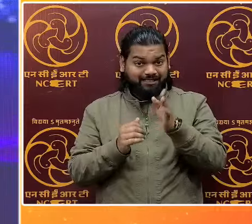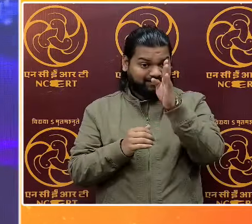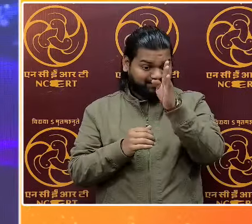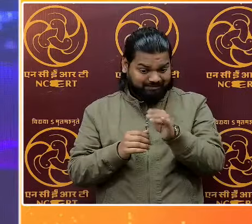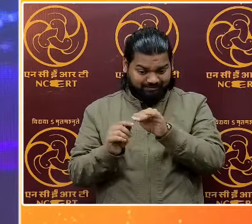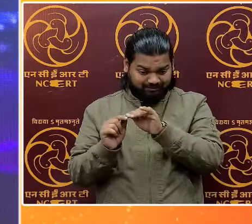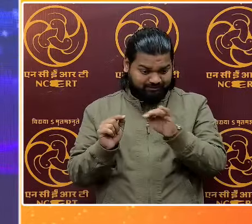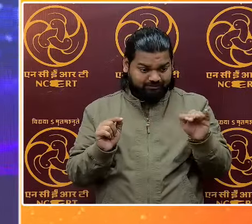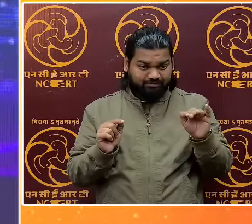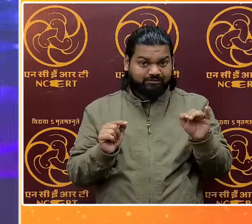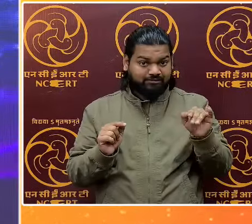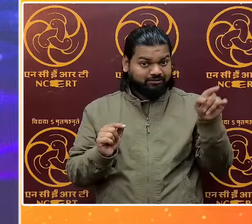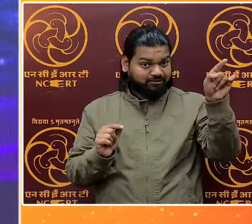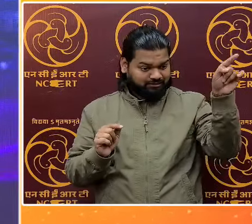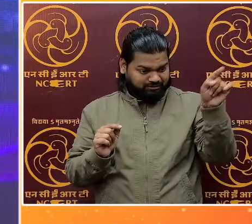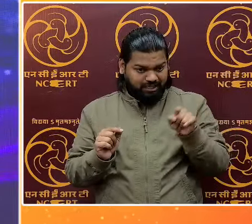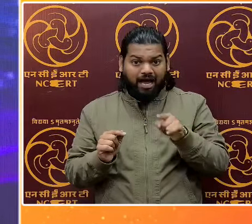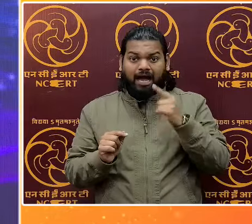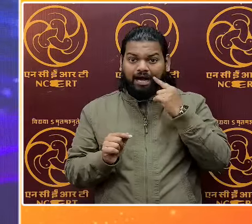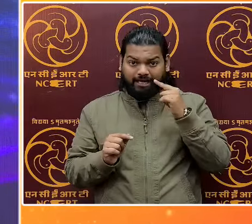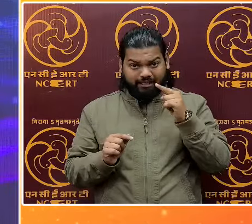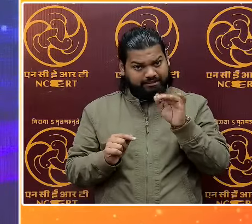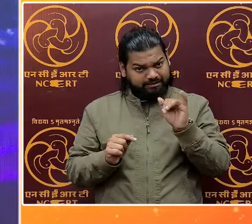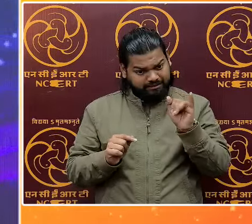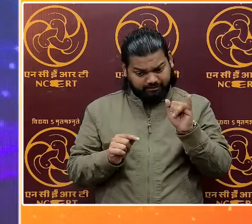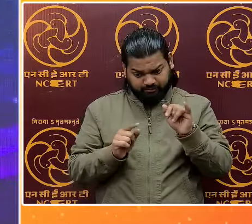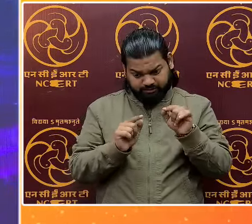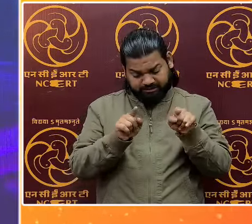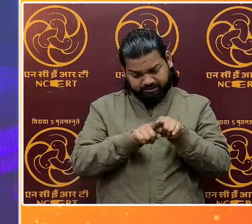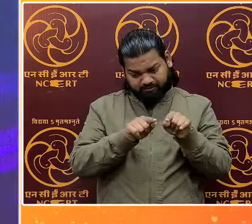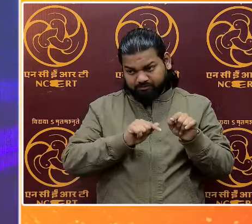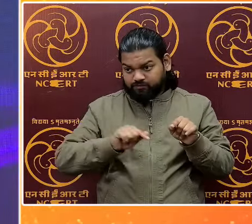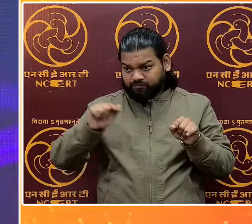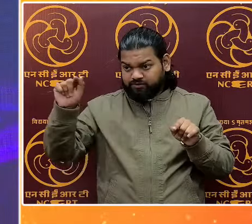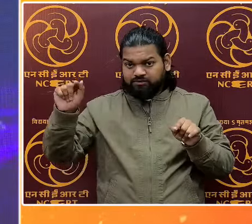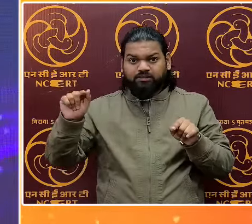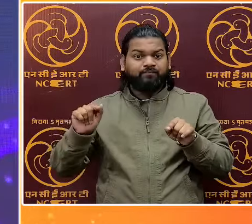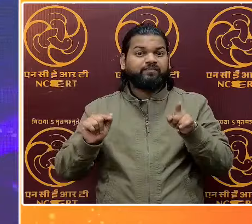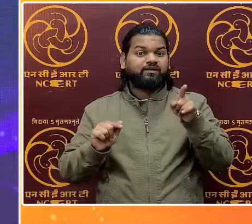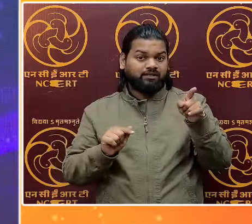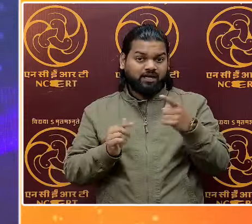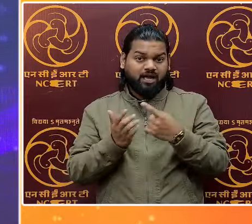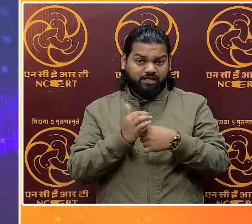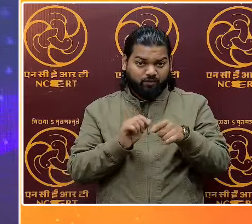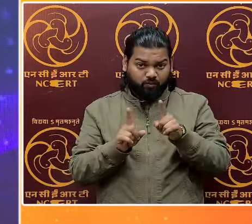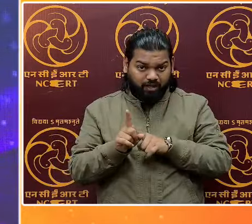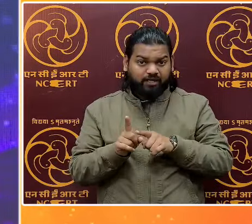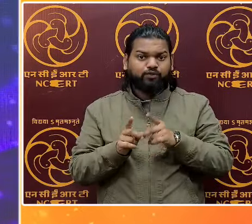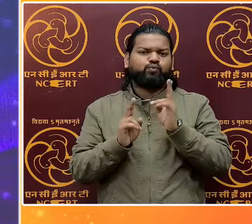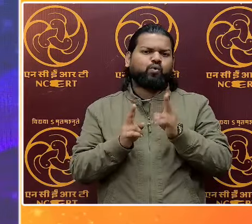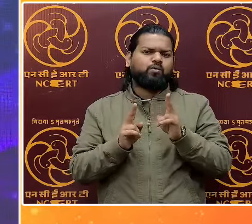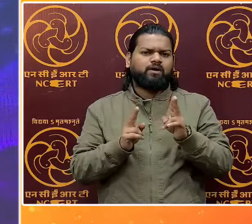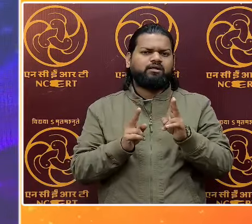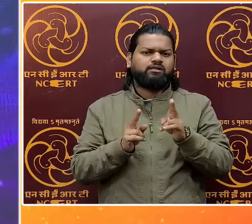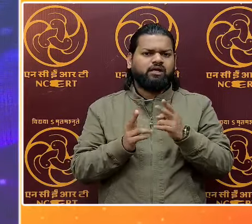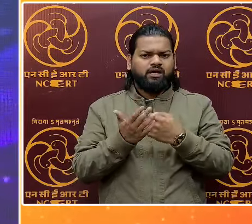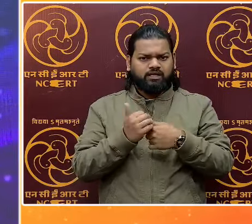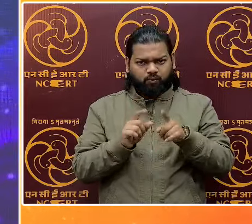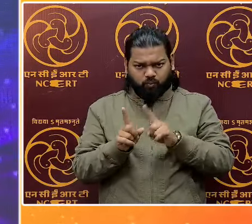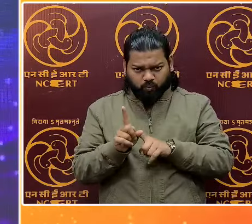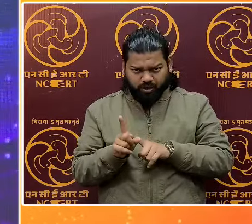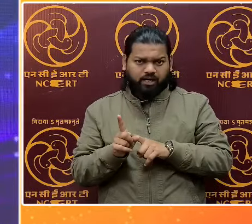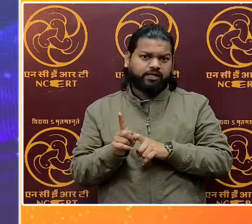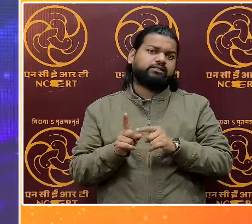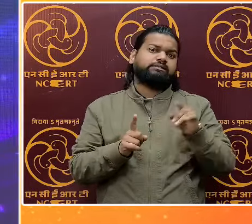to angle of reflection, Okay. incident ray, reflected ray, normal ray. At the point of incidence,